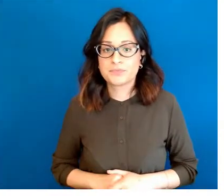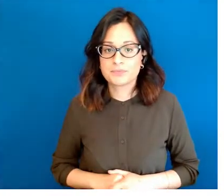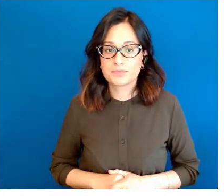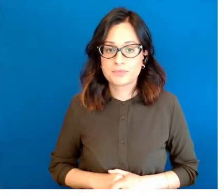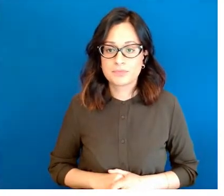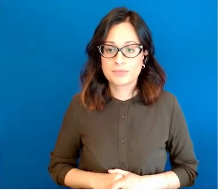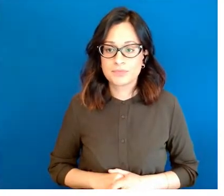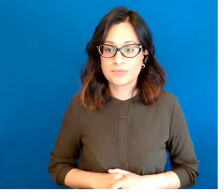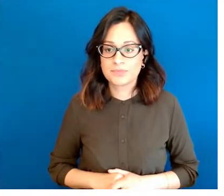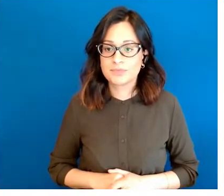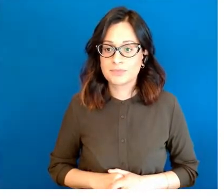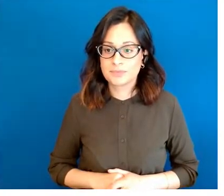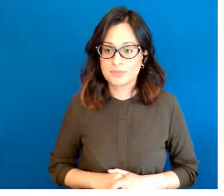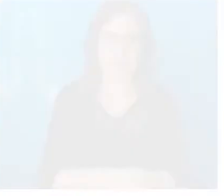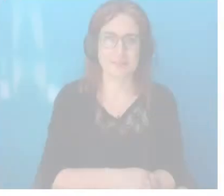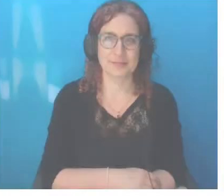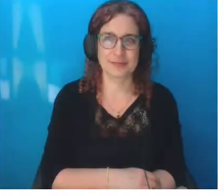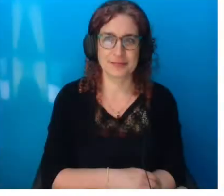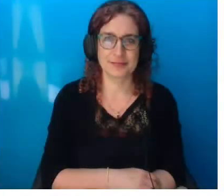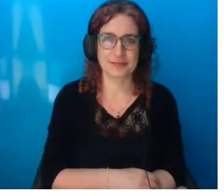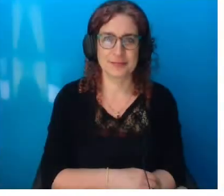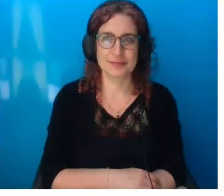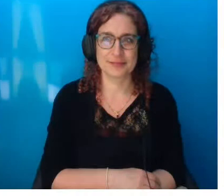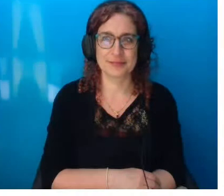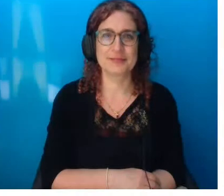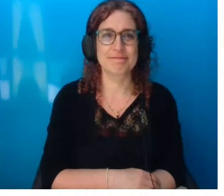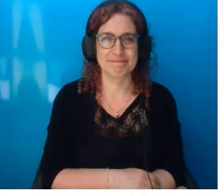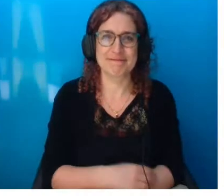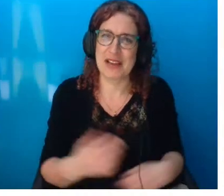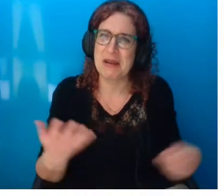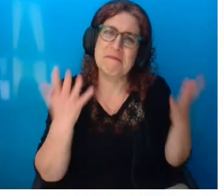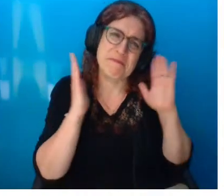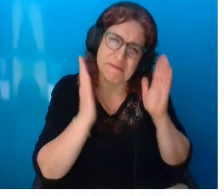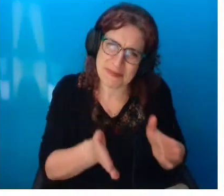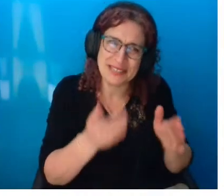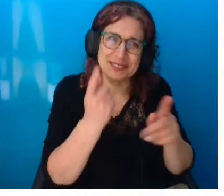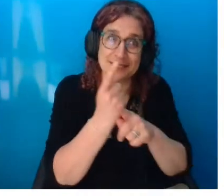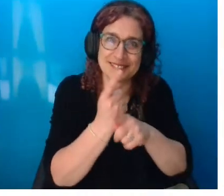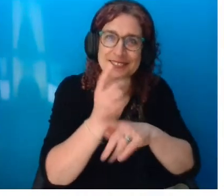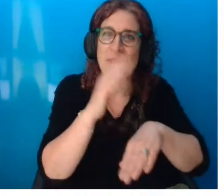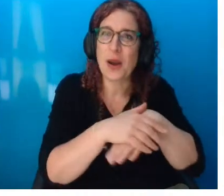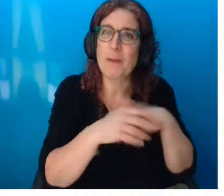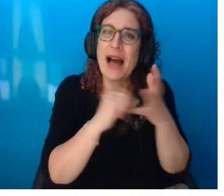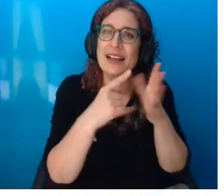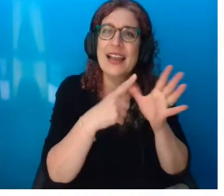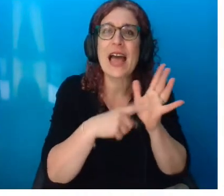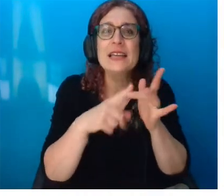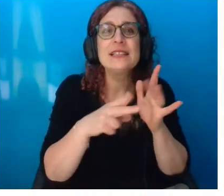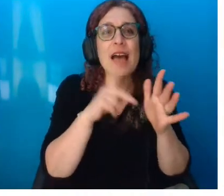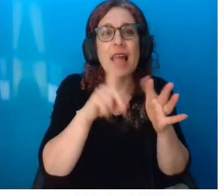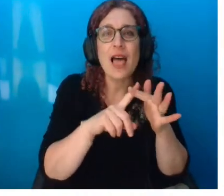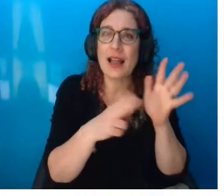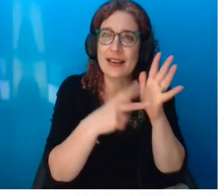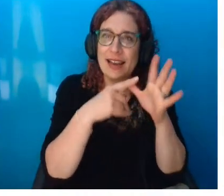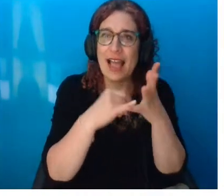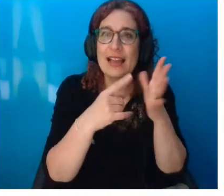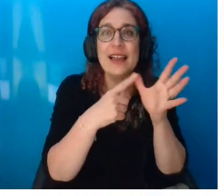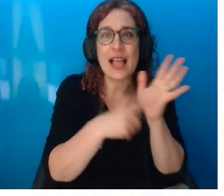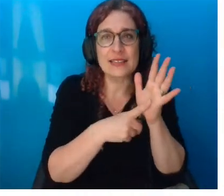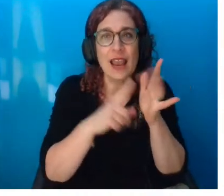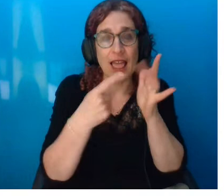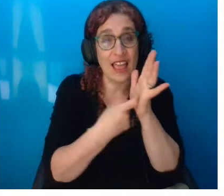No talk would be complete without talking about saline nasal irrigation, which can also be purchased over the counter, although it's